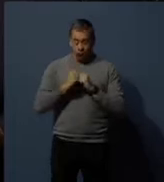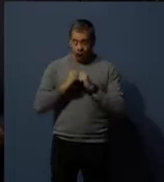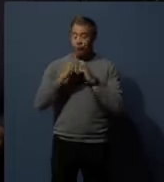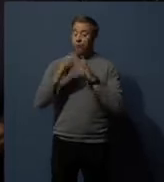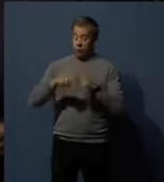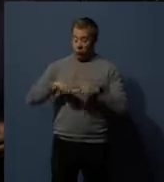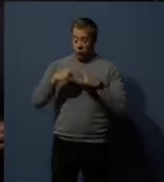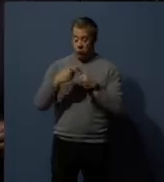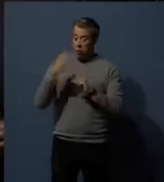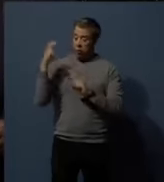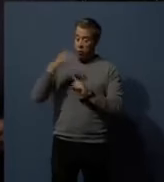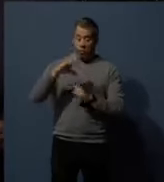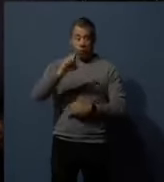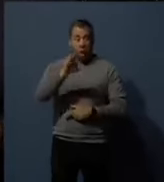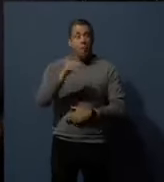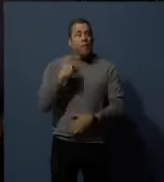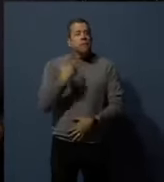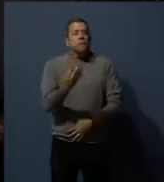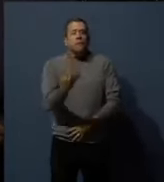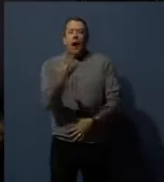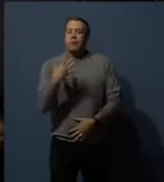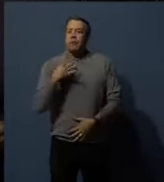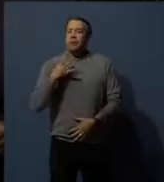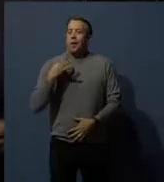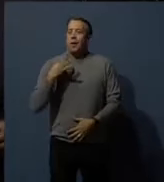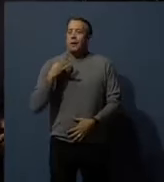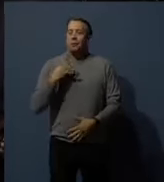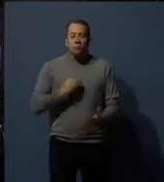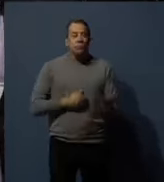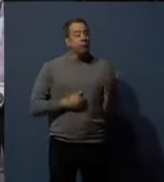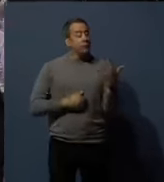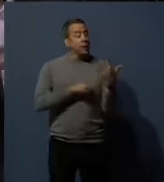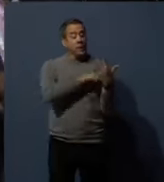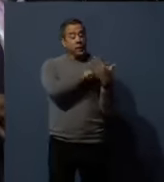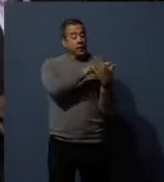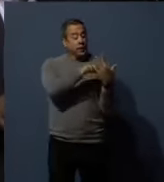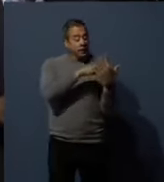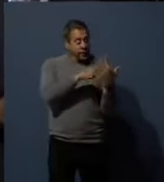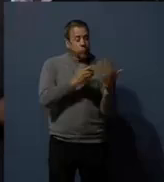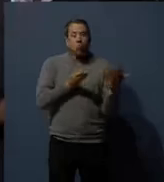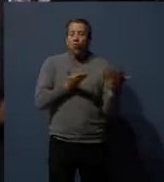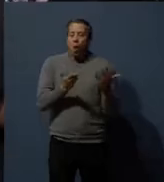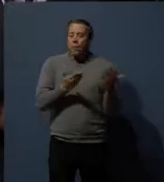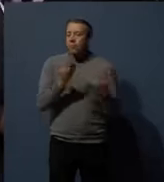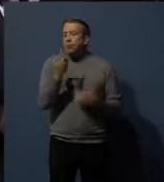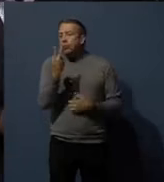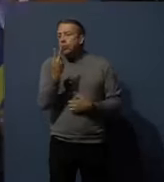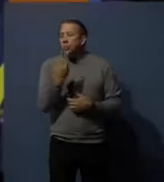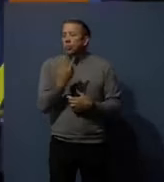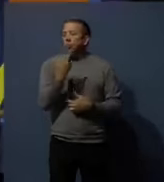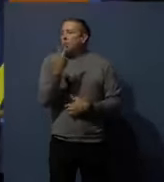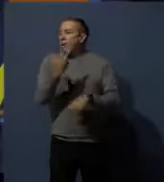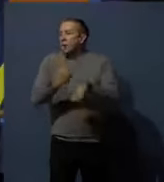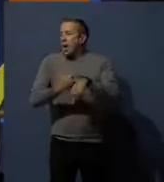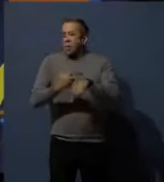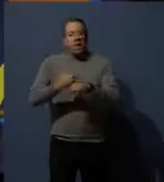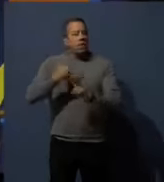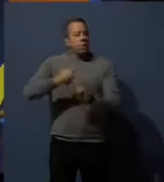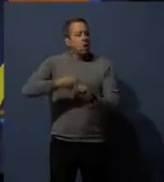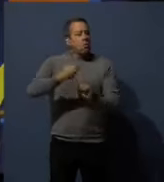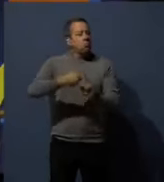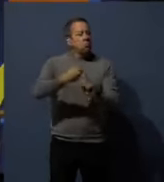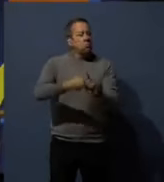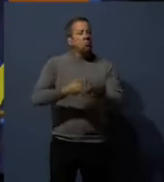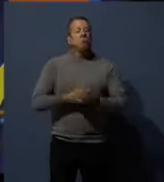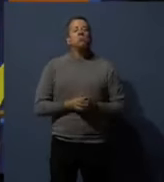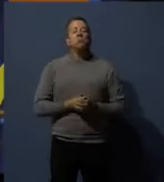had 5 volunteers, roughly, and they were serving literally 2 or 3 Sundays a month. And we had about